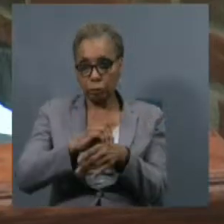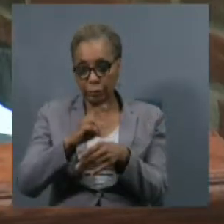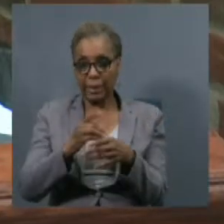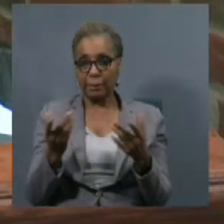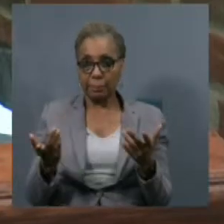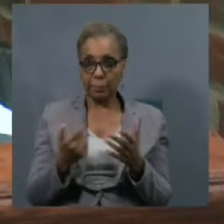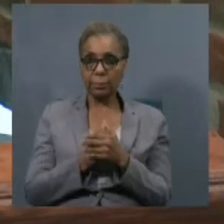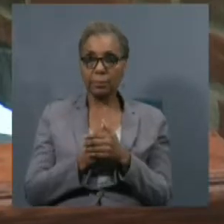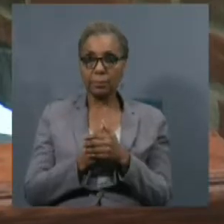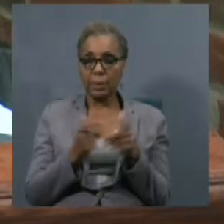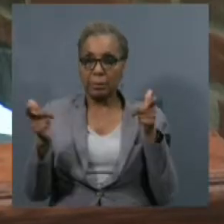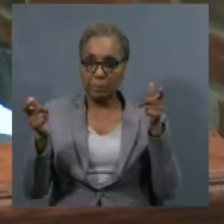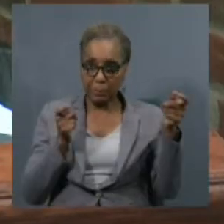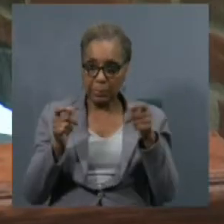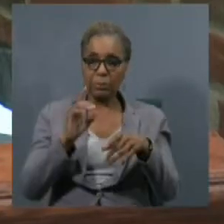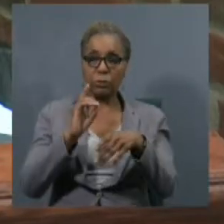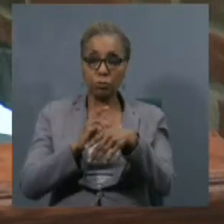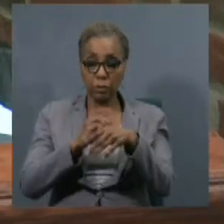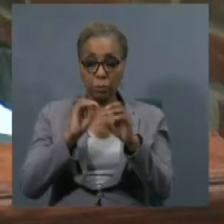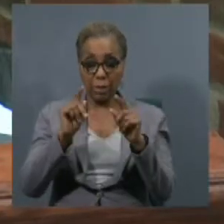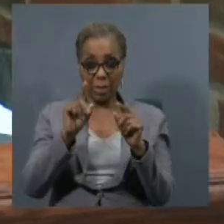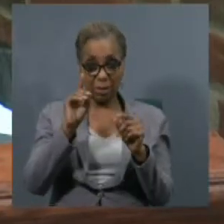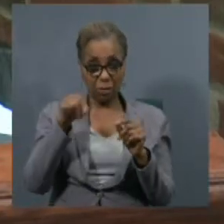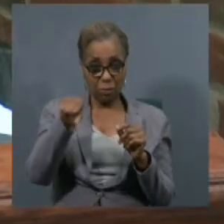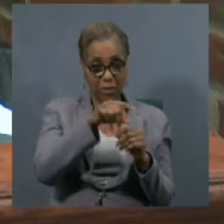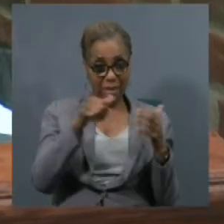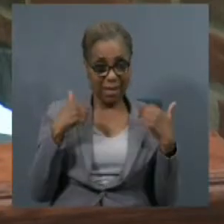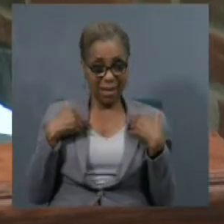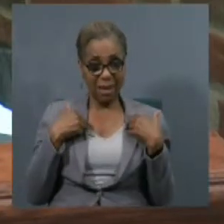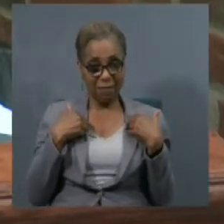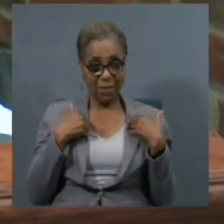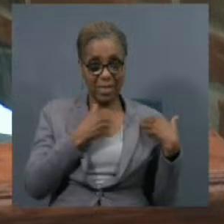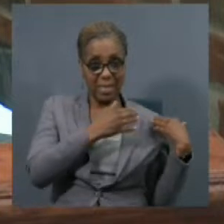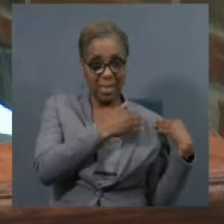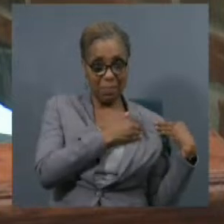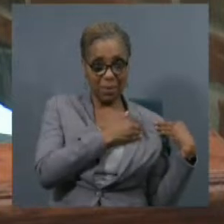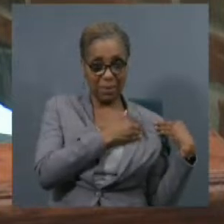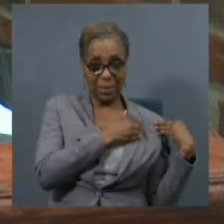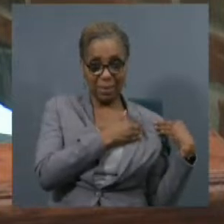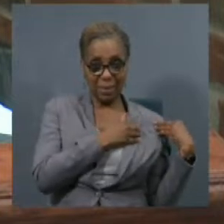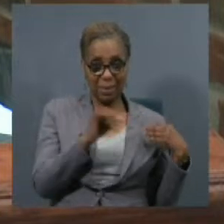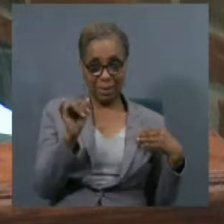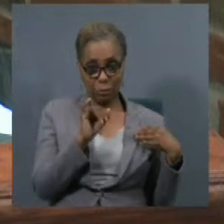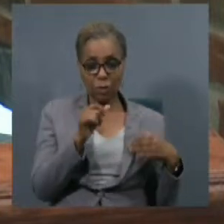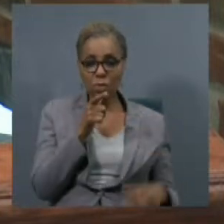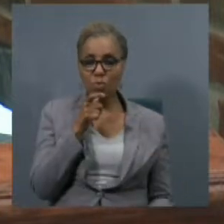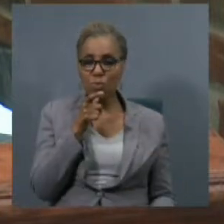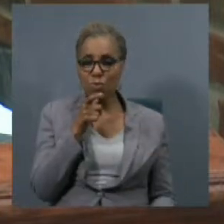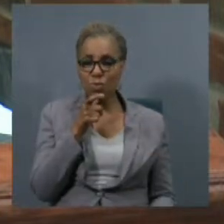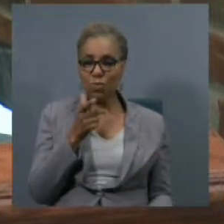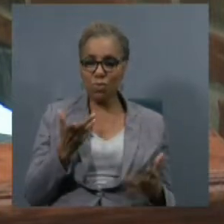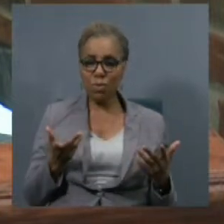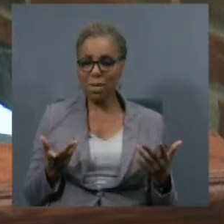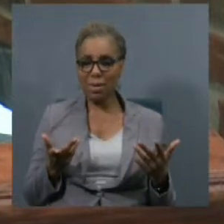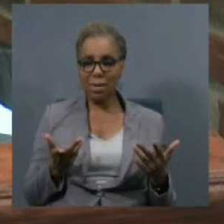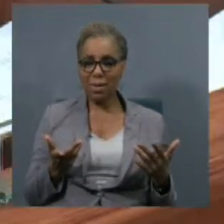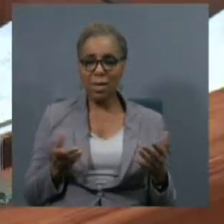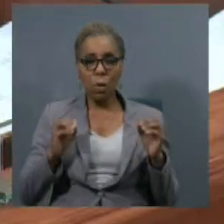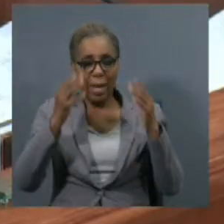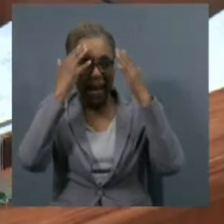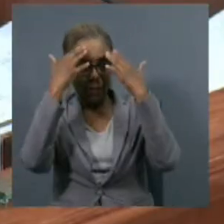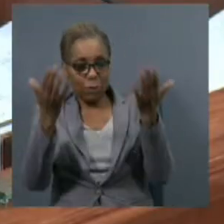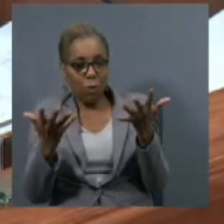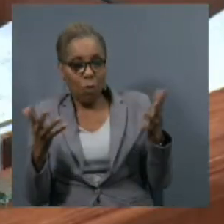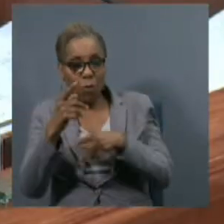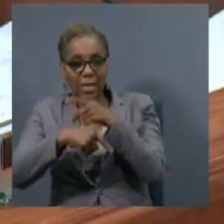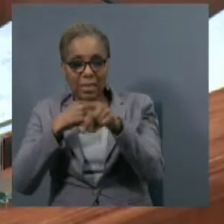then do they have liability insurance? Who are I don't know